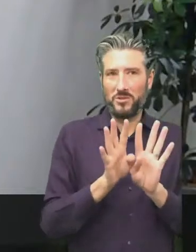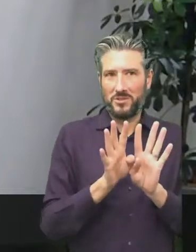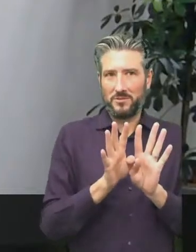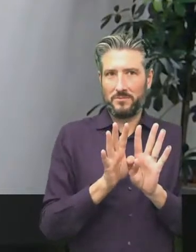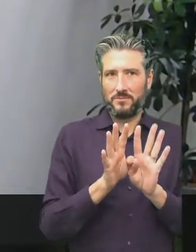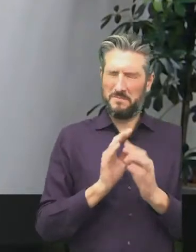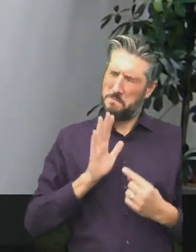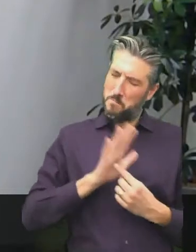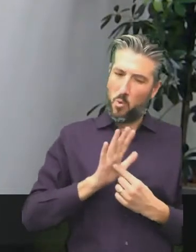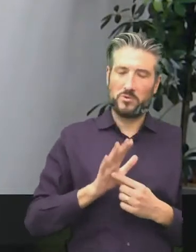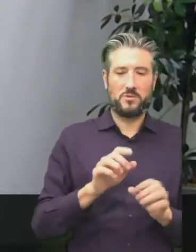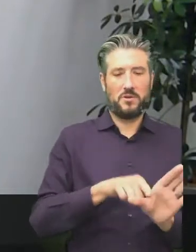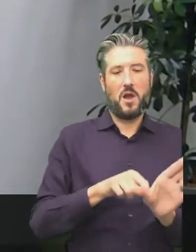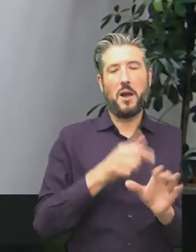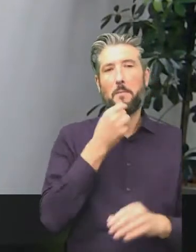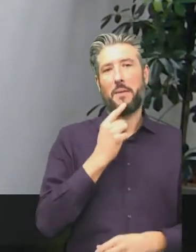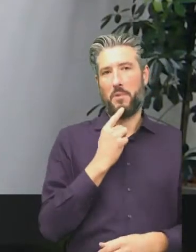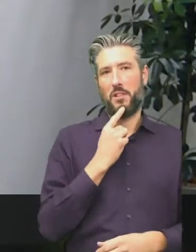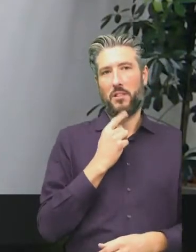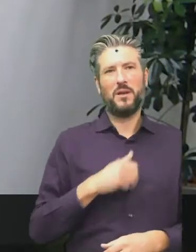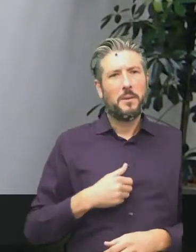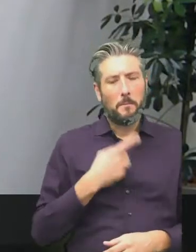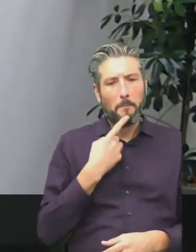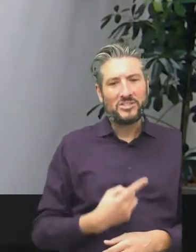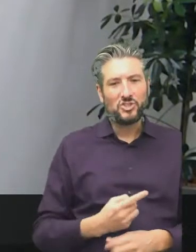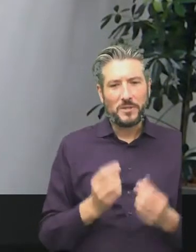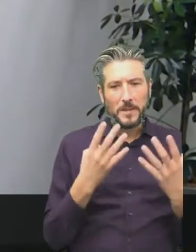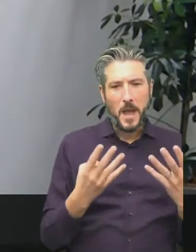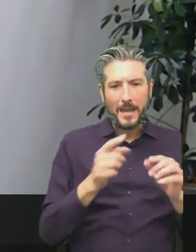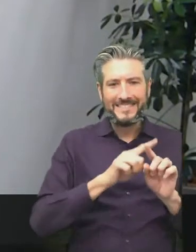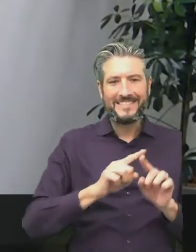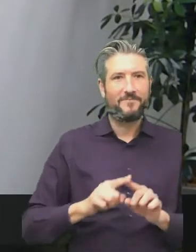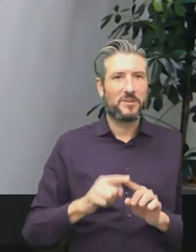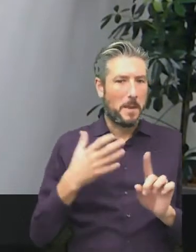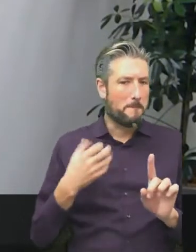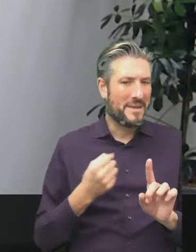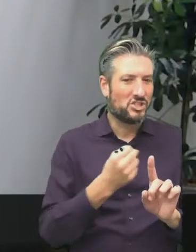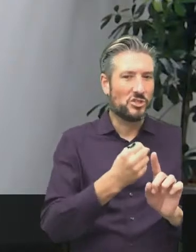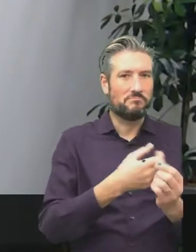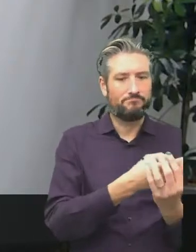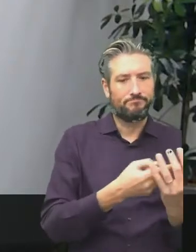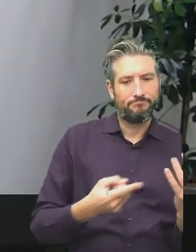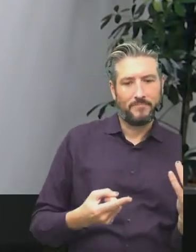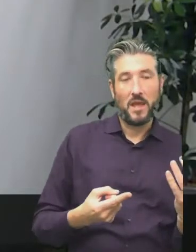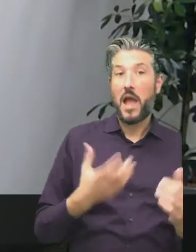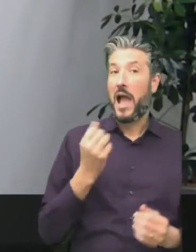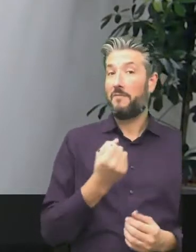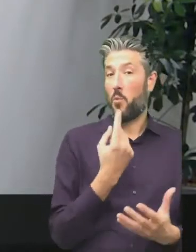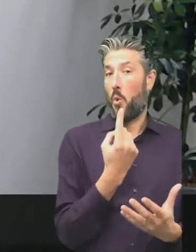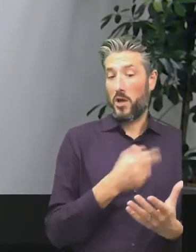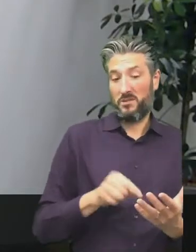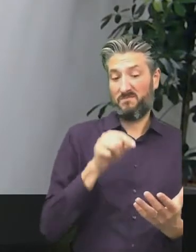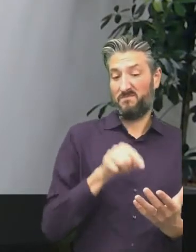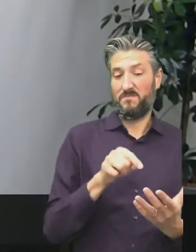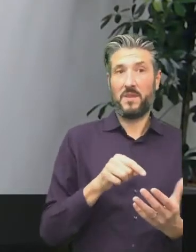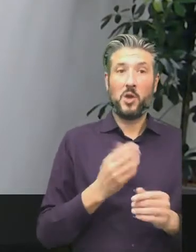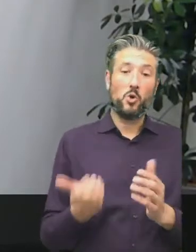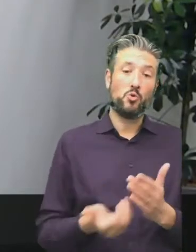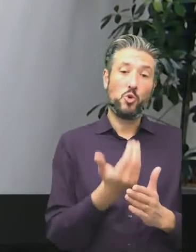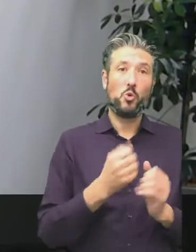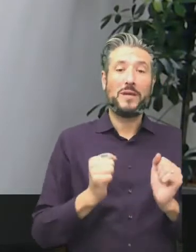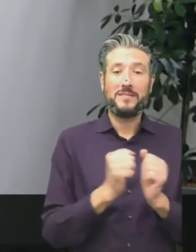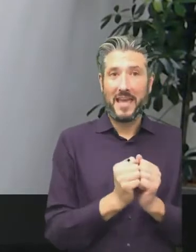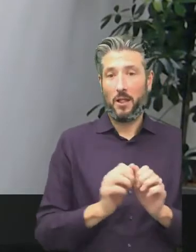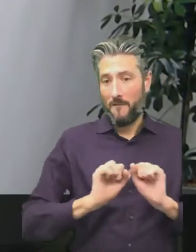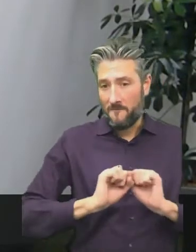9 missions we have. One of them is a new deal for young people, and that's to ensure young people get a